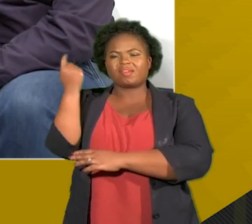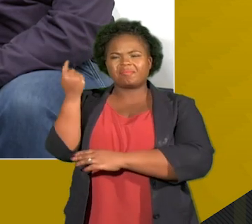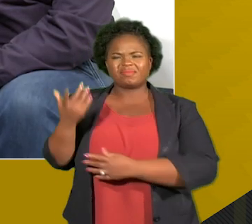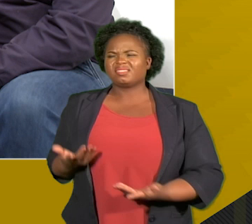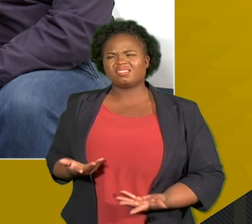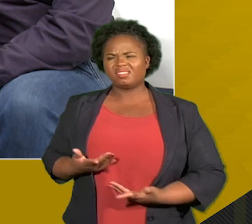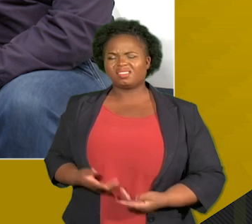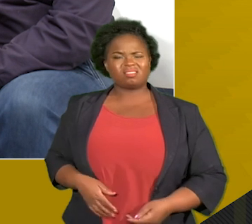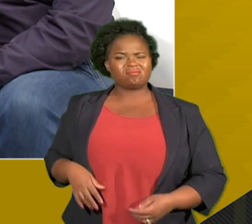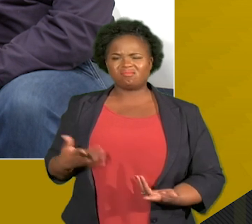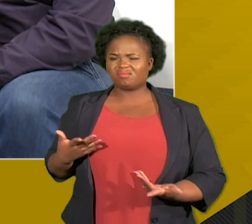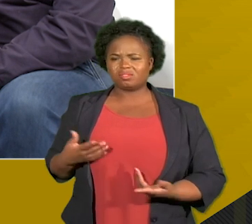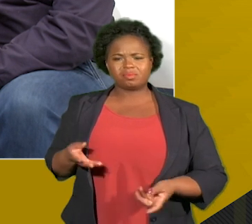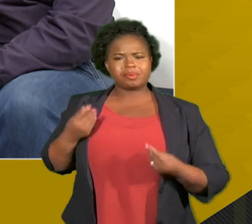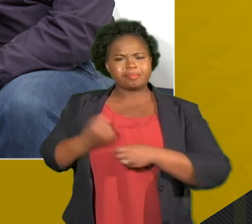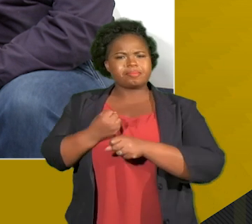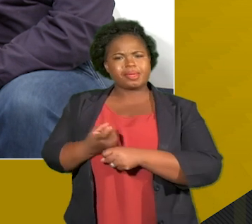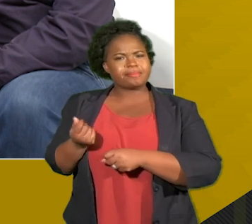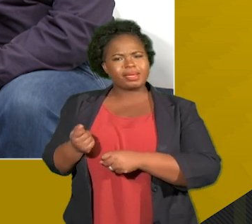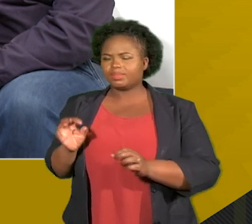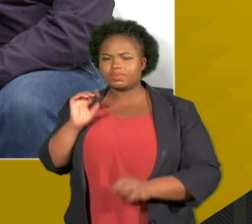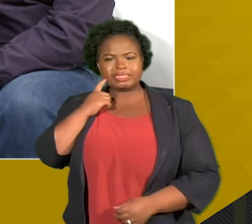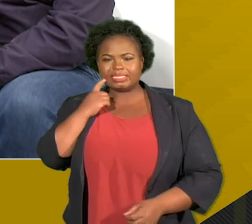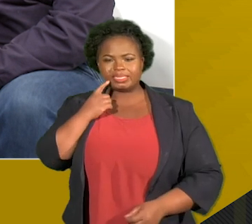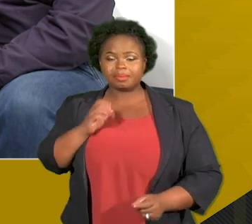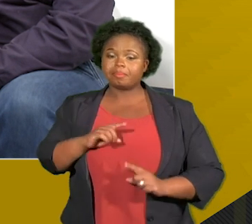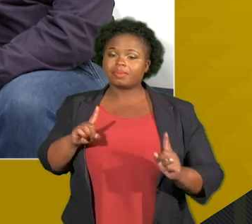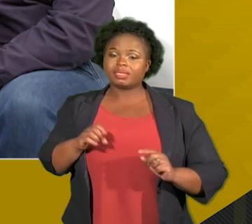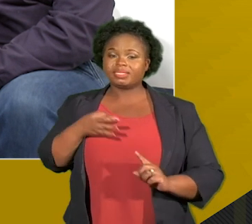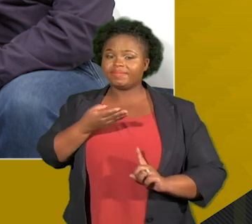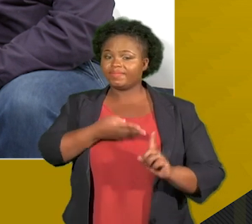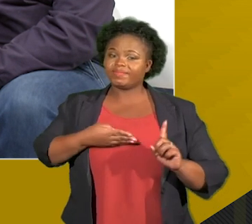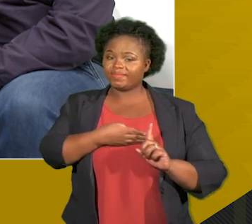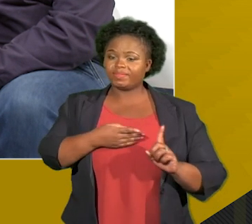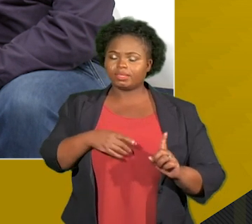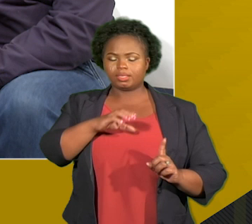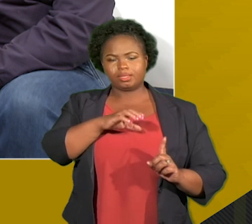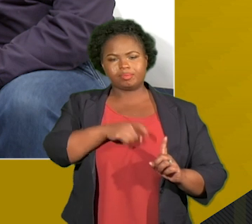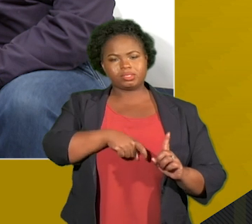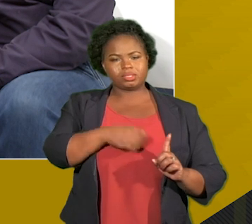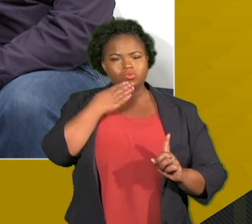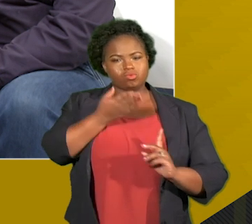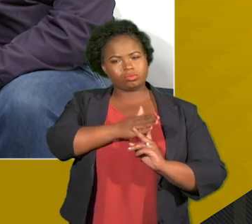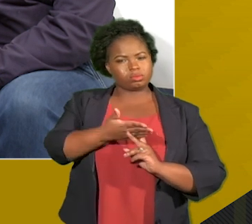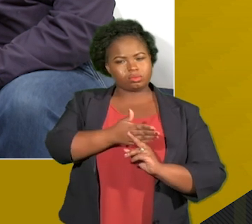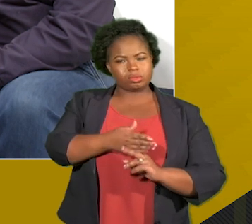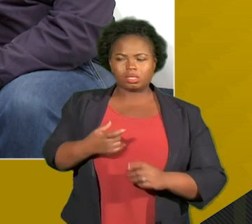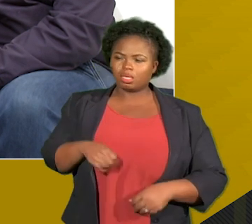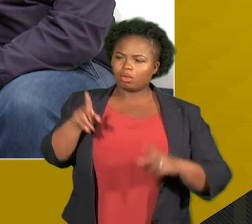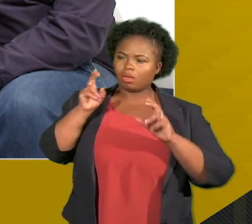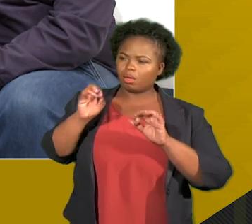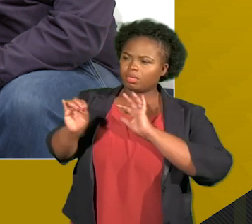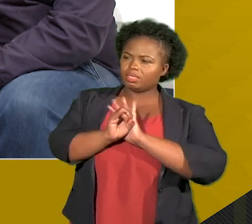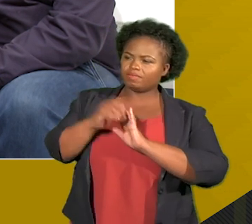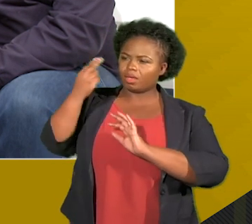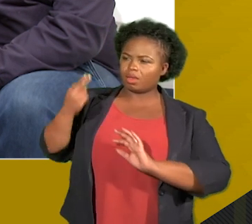going to find you easily. Yes. But perhaps a curator who goes around and looks, and really looks, and engages the community, will